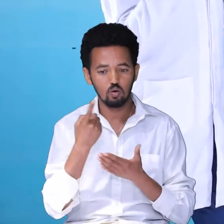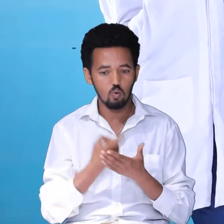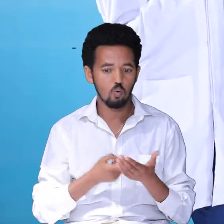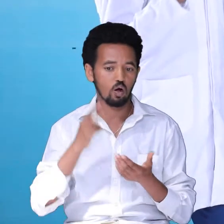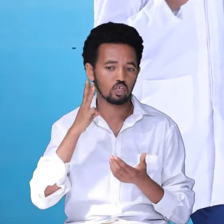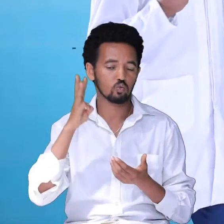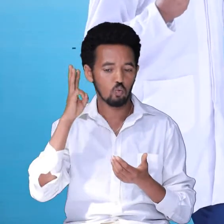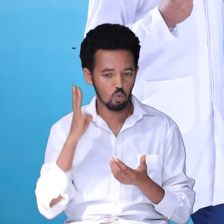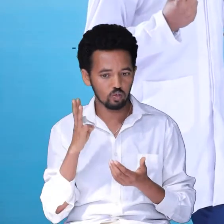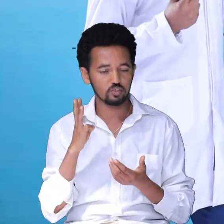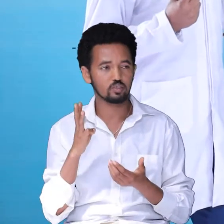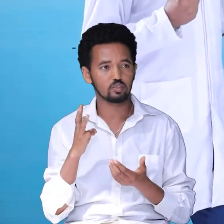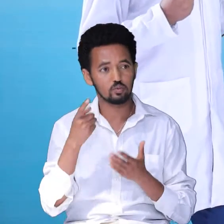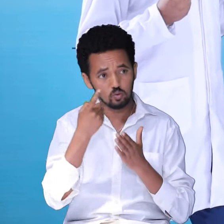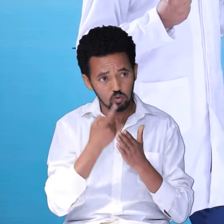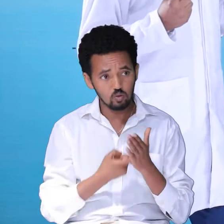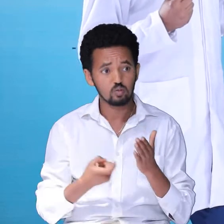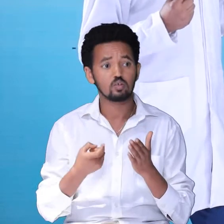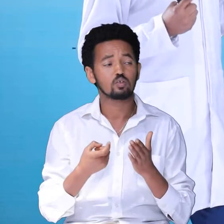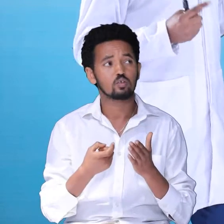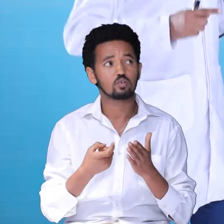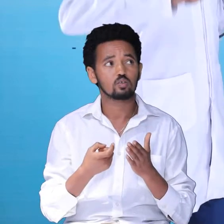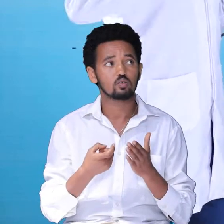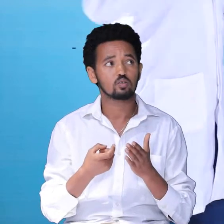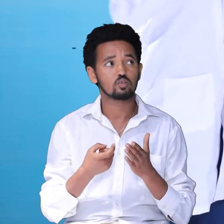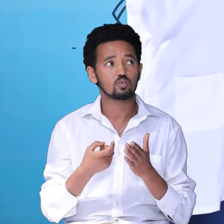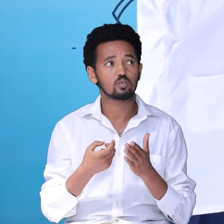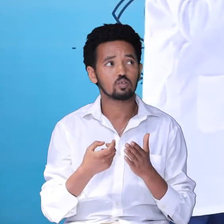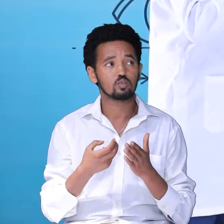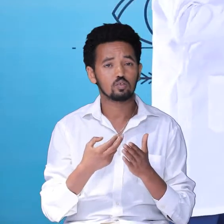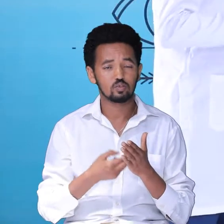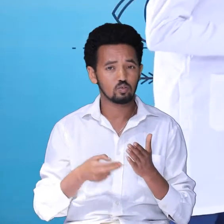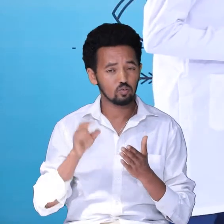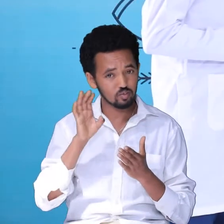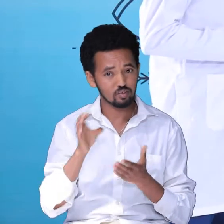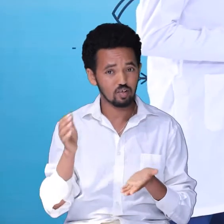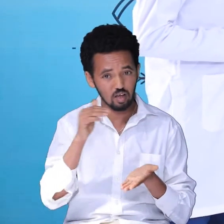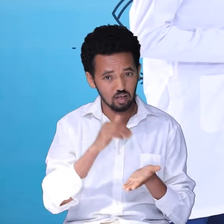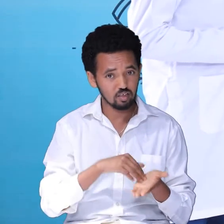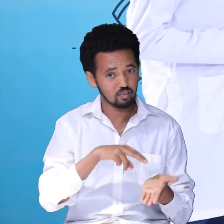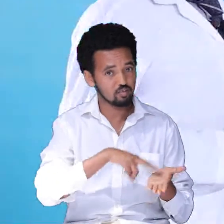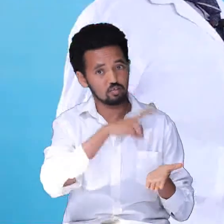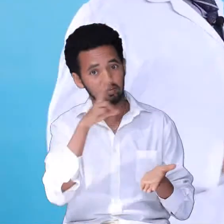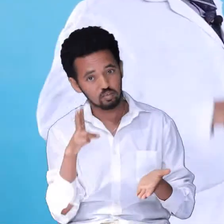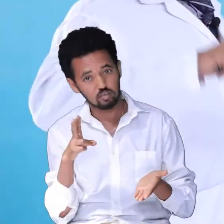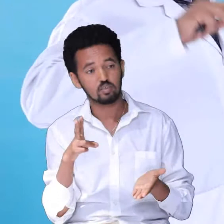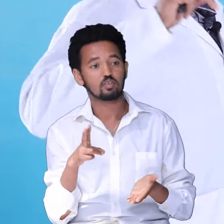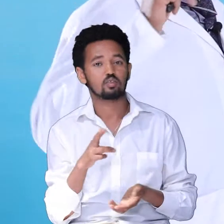the solution of Napoleon Bonaparte to struggle against Great